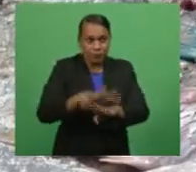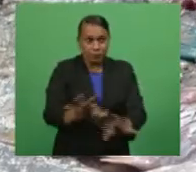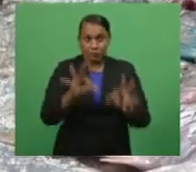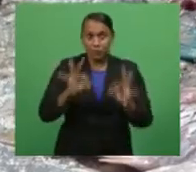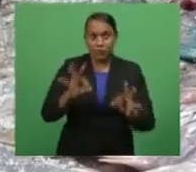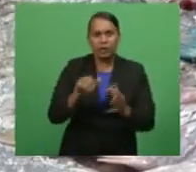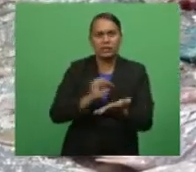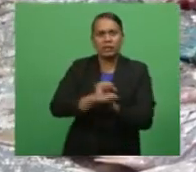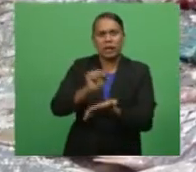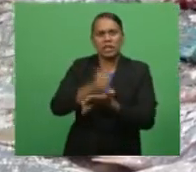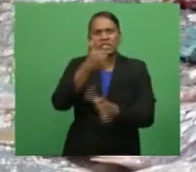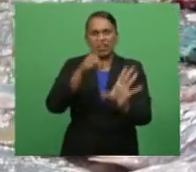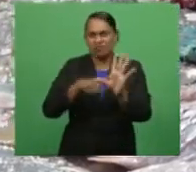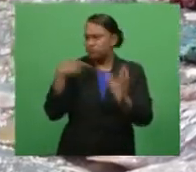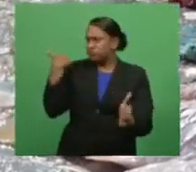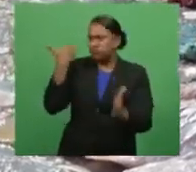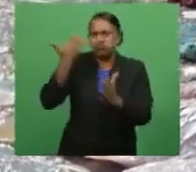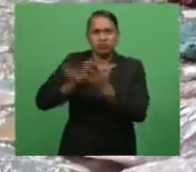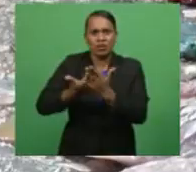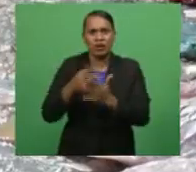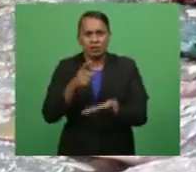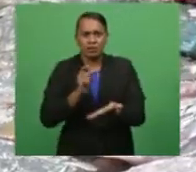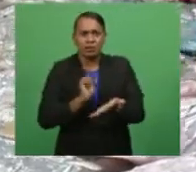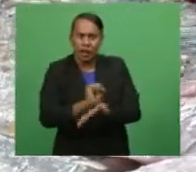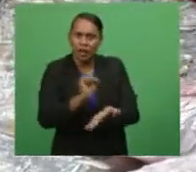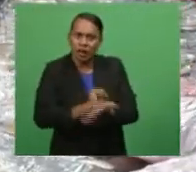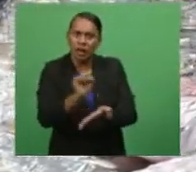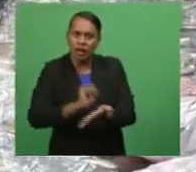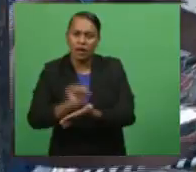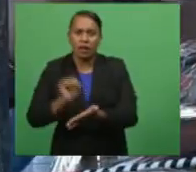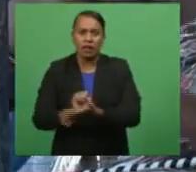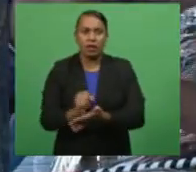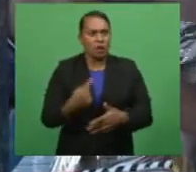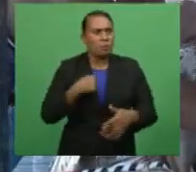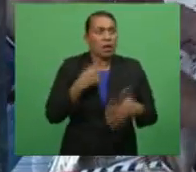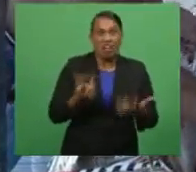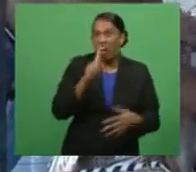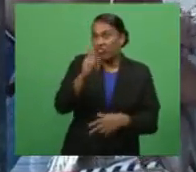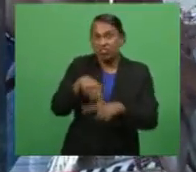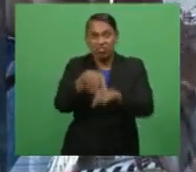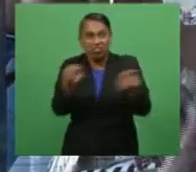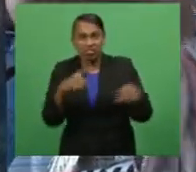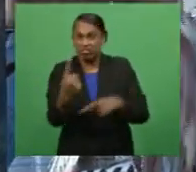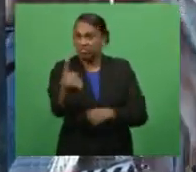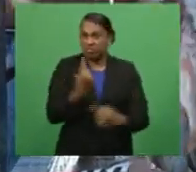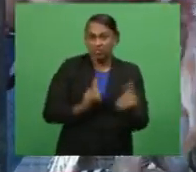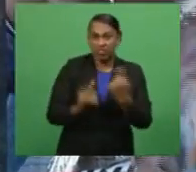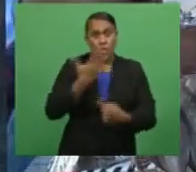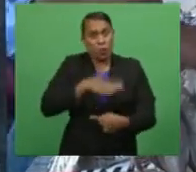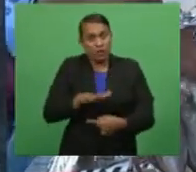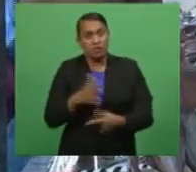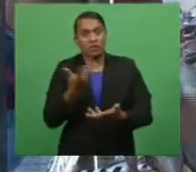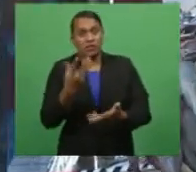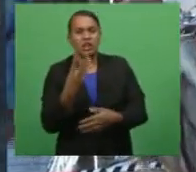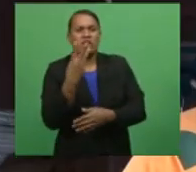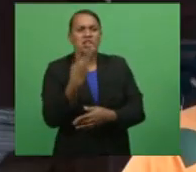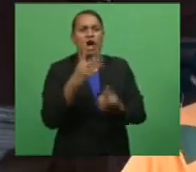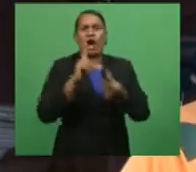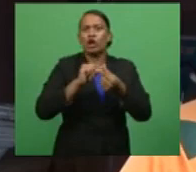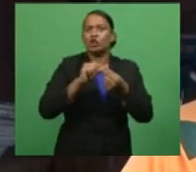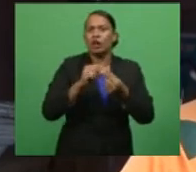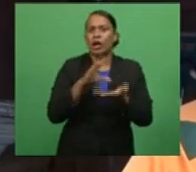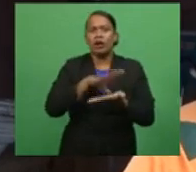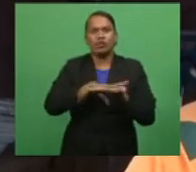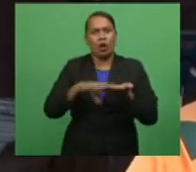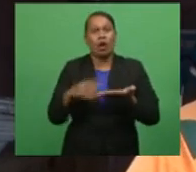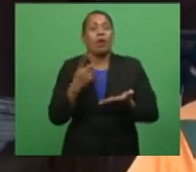and if customers want their fish cleaned as well, I also offer the service for an extra $3. This makes it easier for